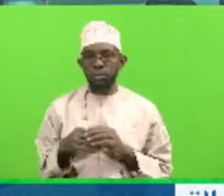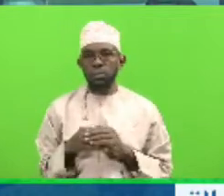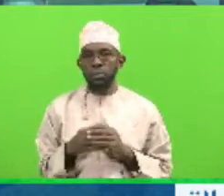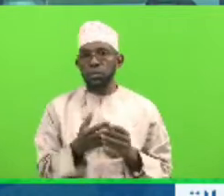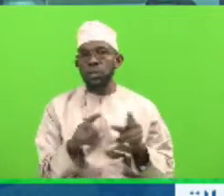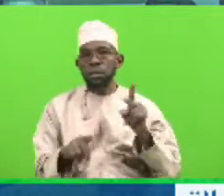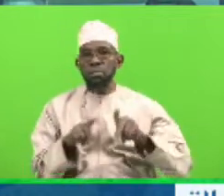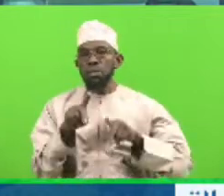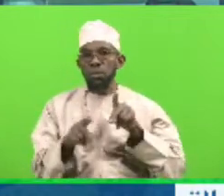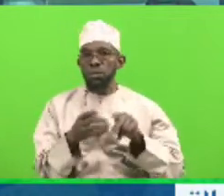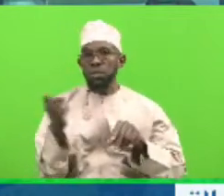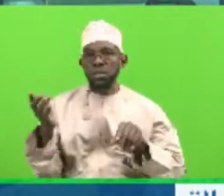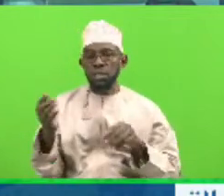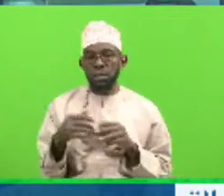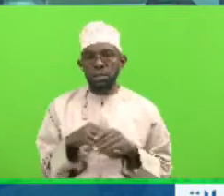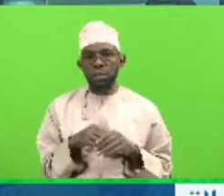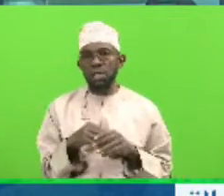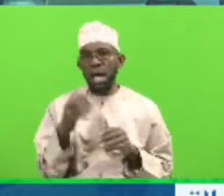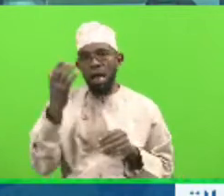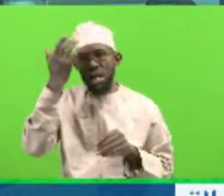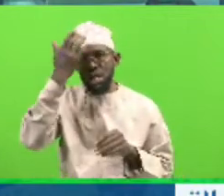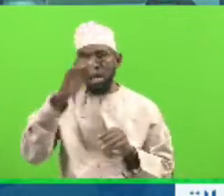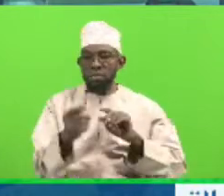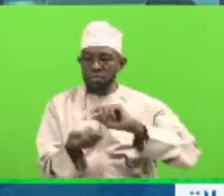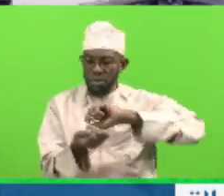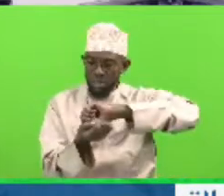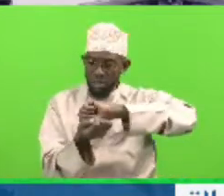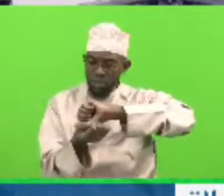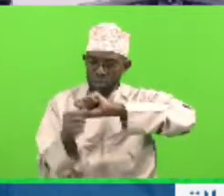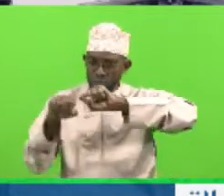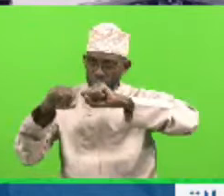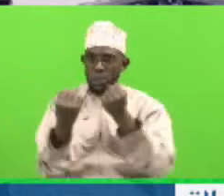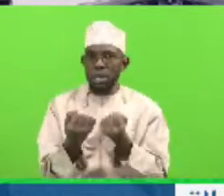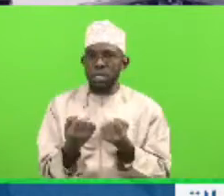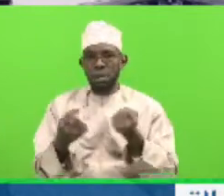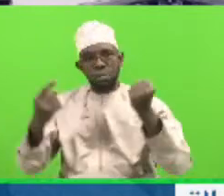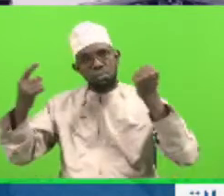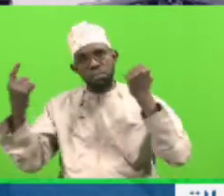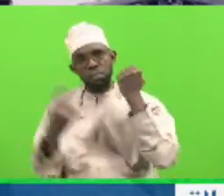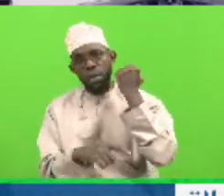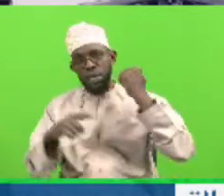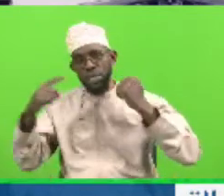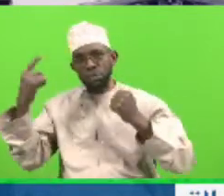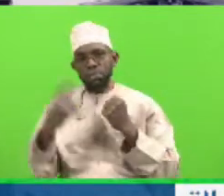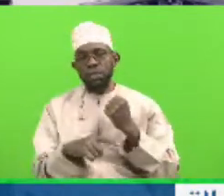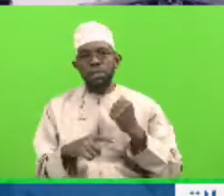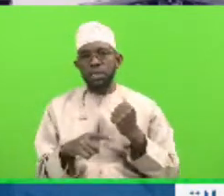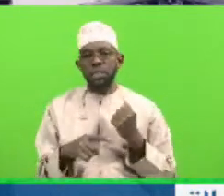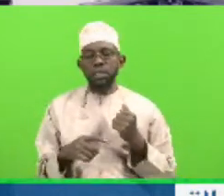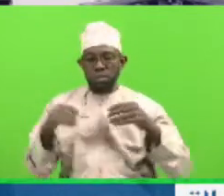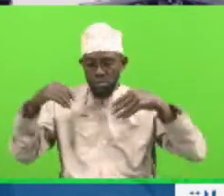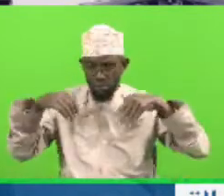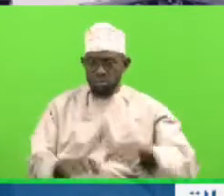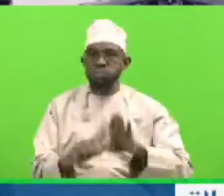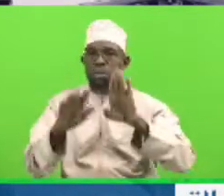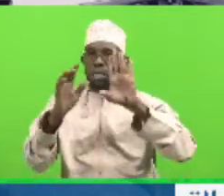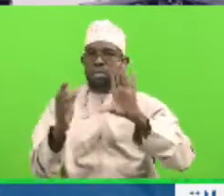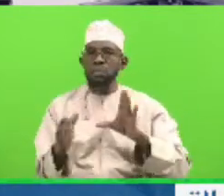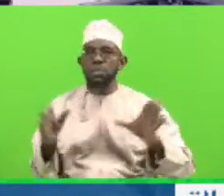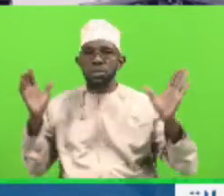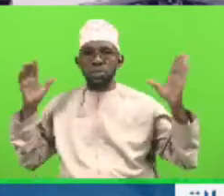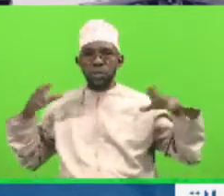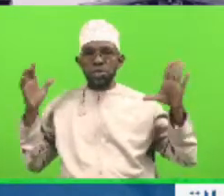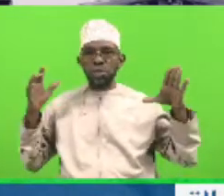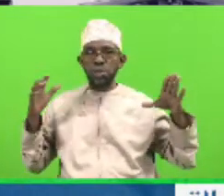No people have ever been destroyed with such kind of punishment. They were buried alive by